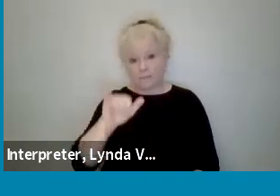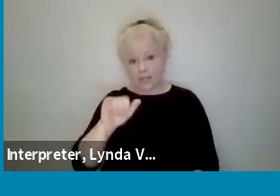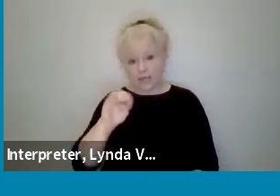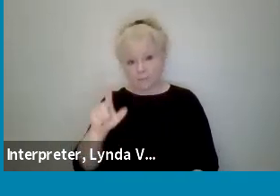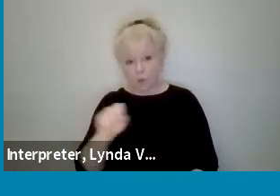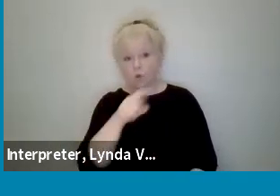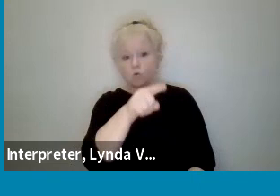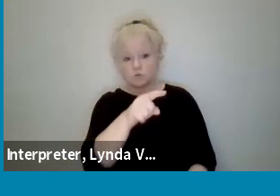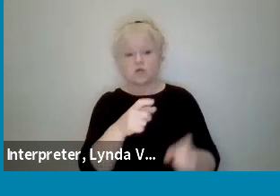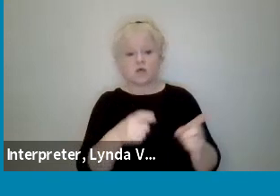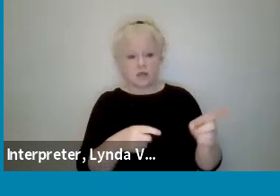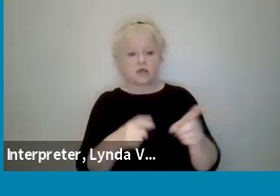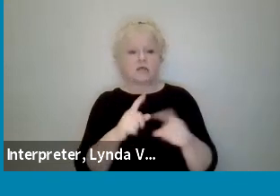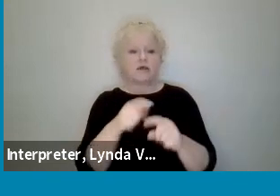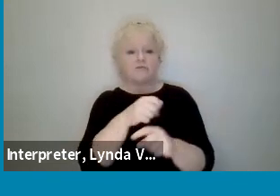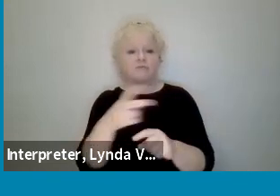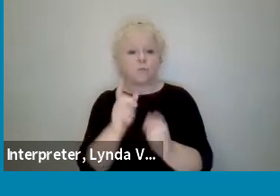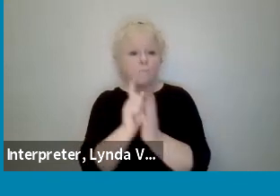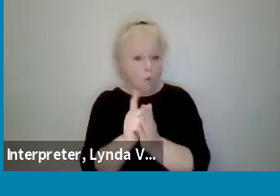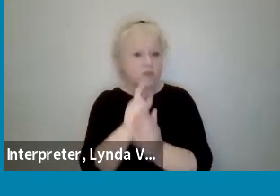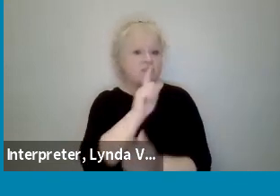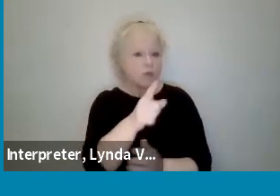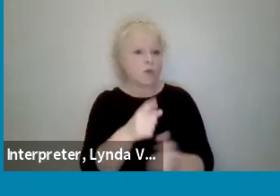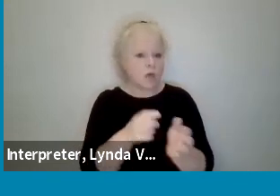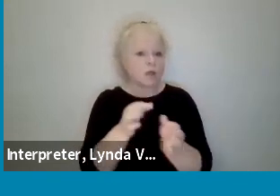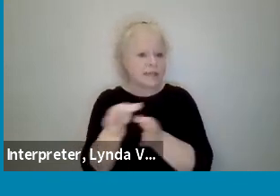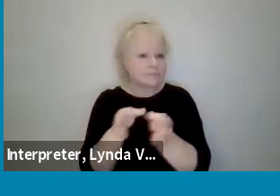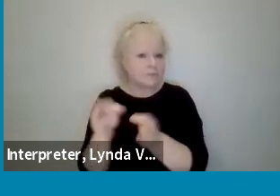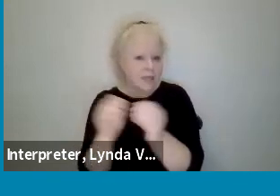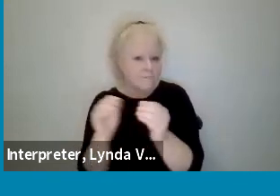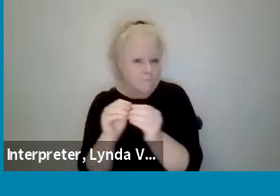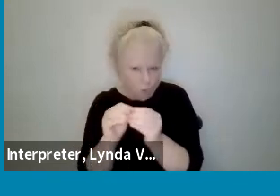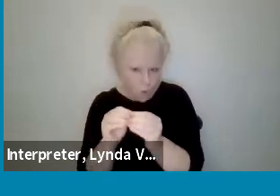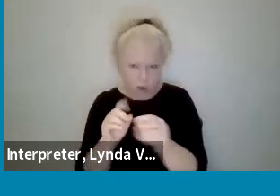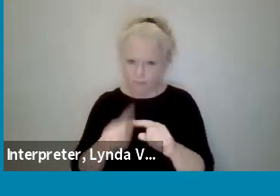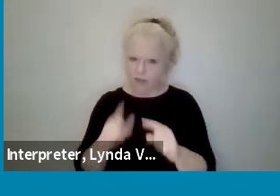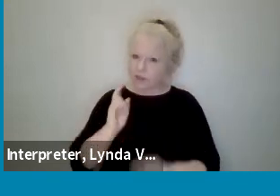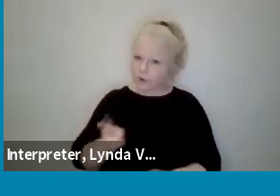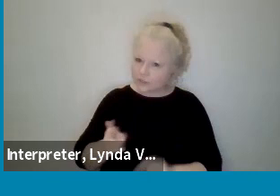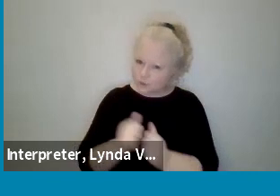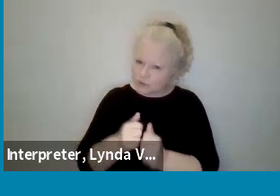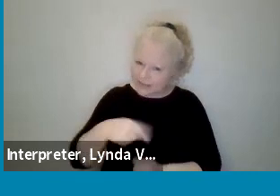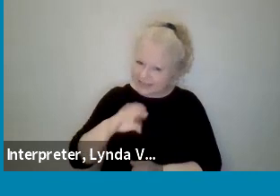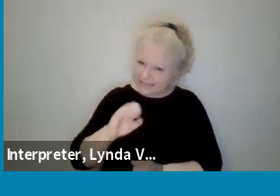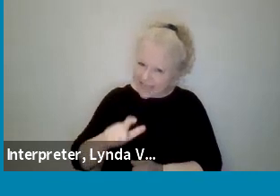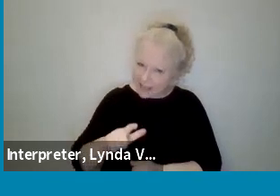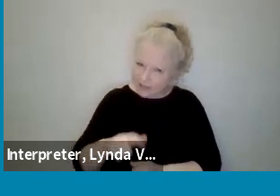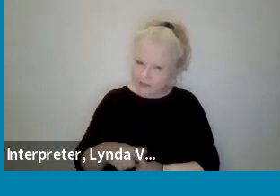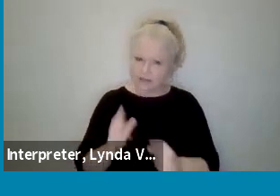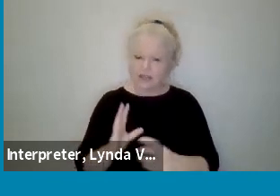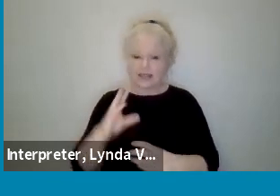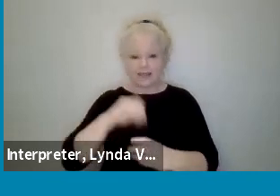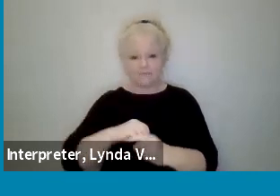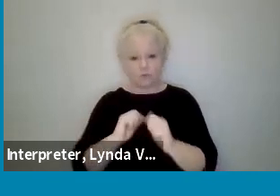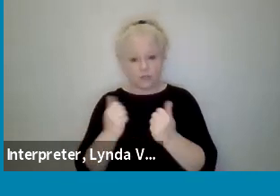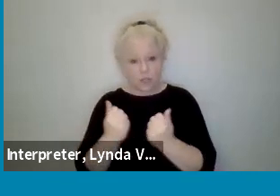in Jacksonville. In a few moments, they are going to tell you a little bit about their history with us, involvement with our